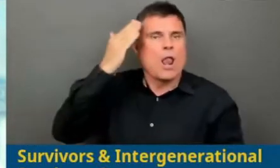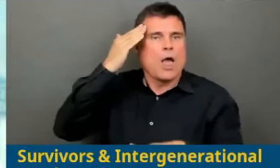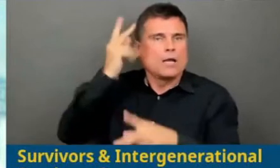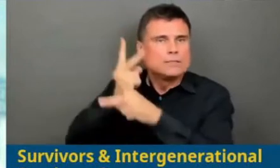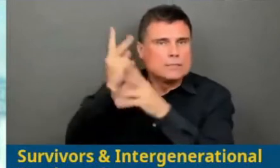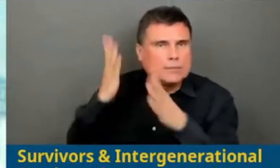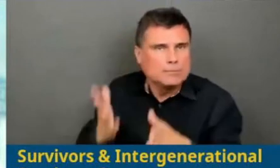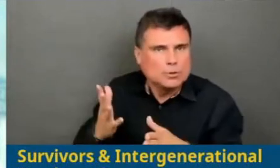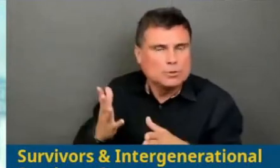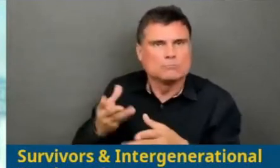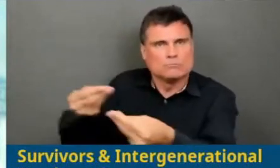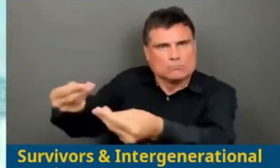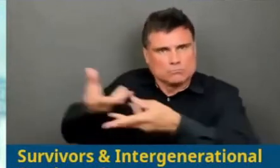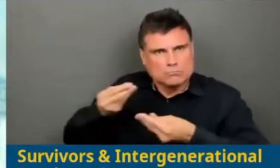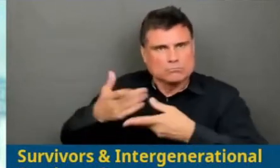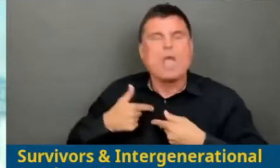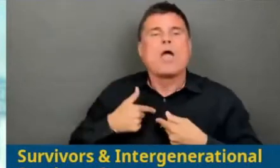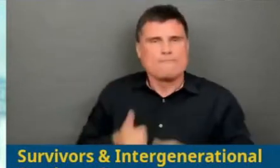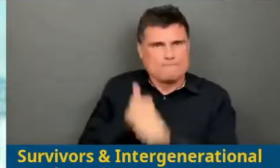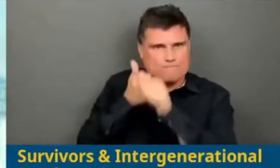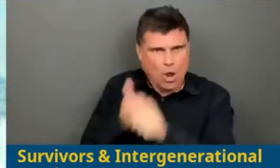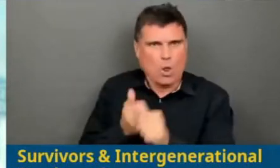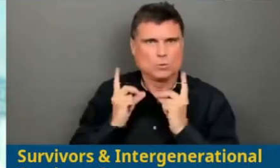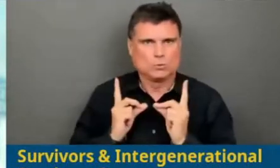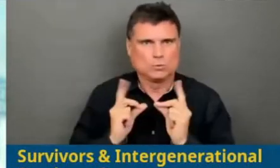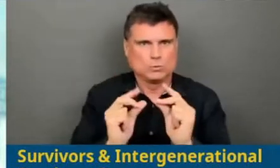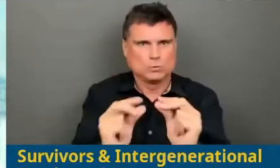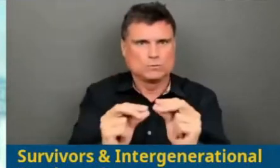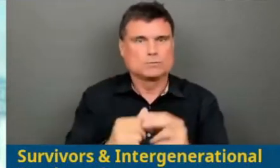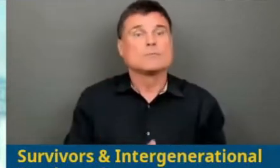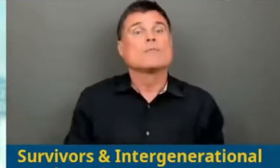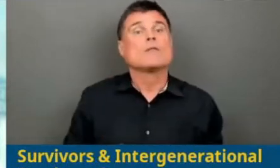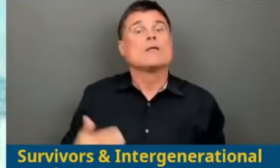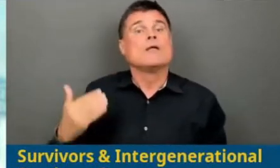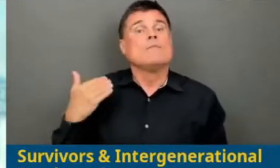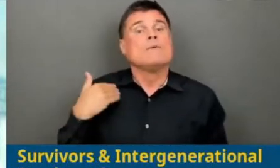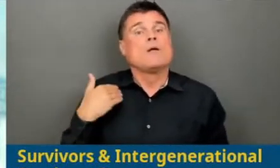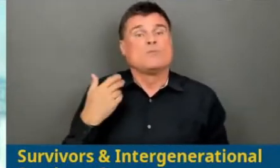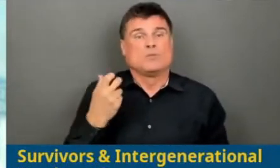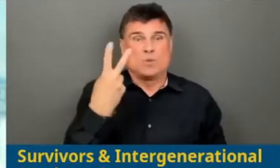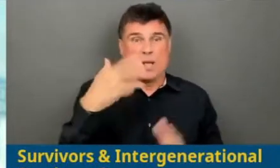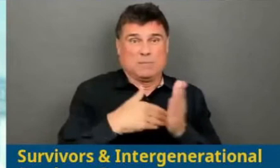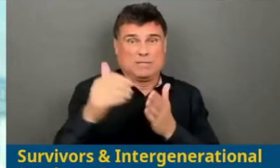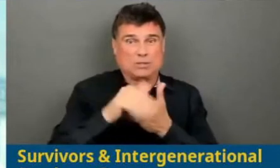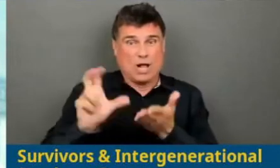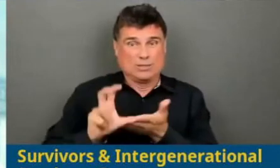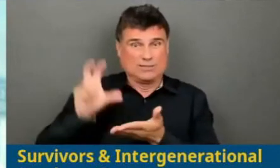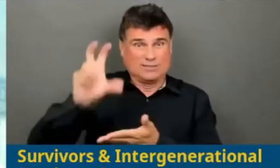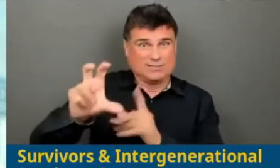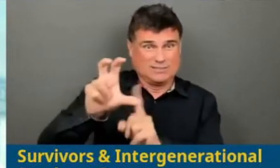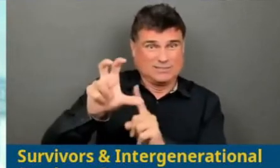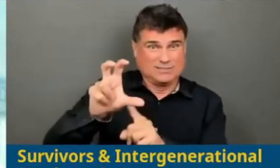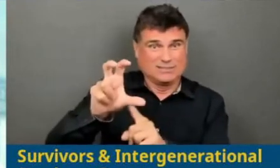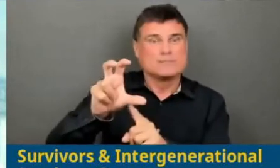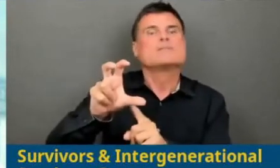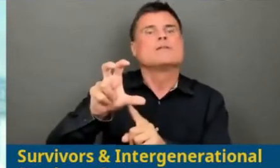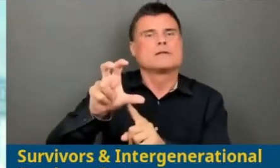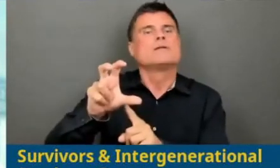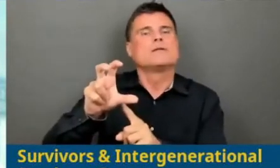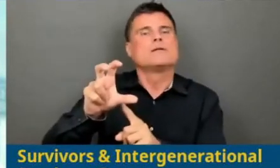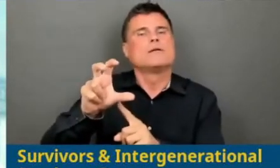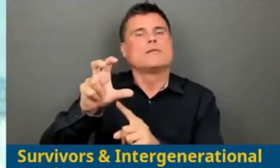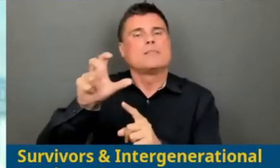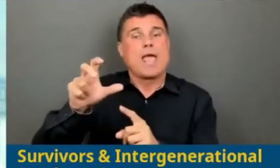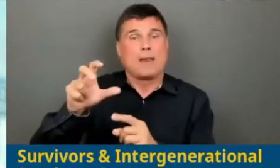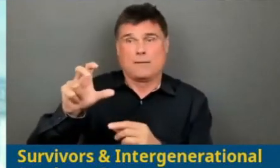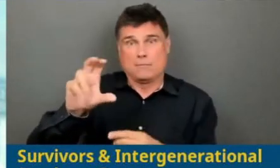last month, we announced $12 million for the BC Residential Schools Response Fund.